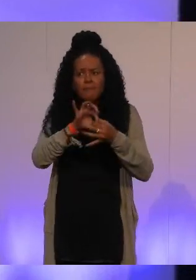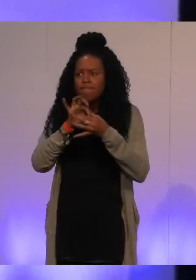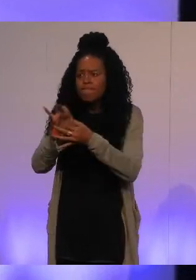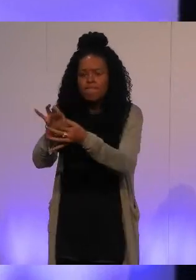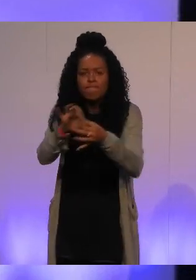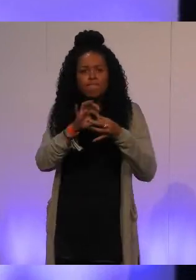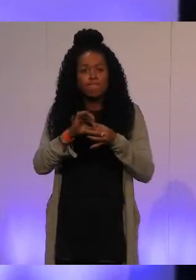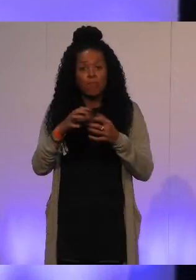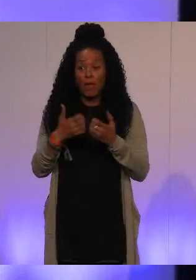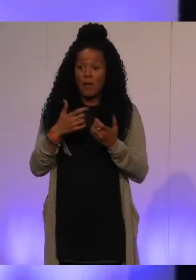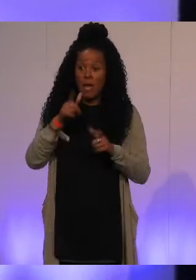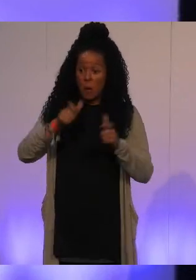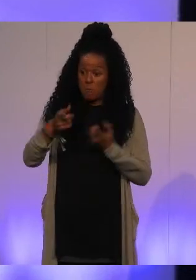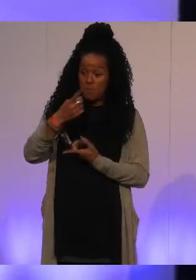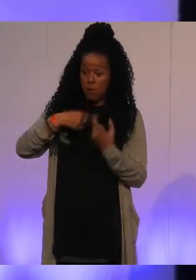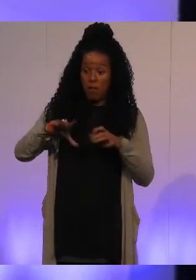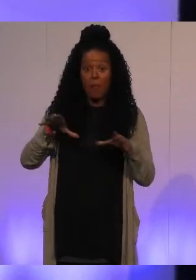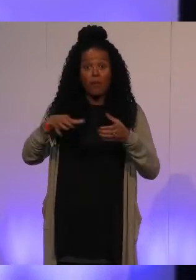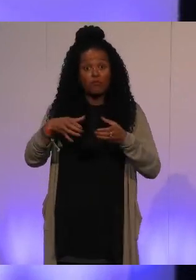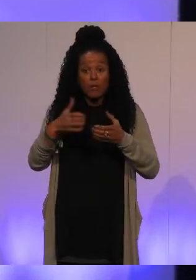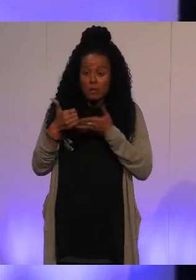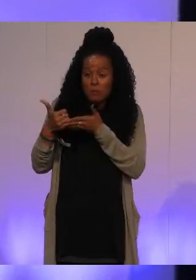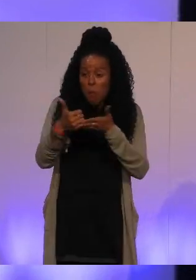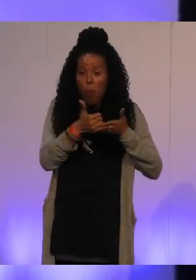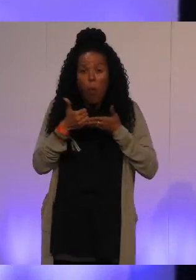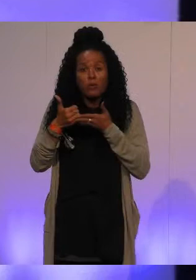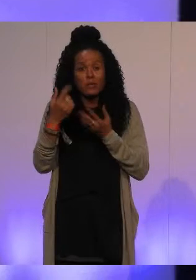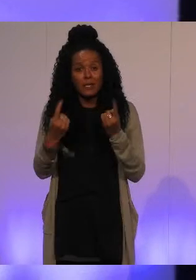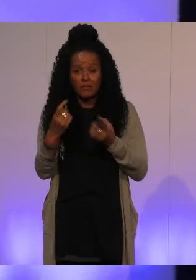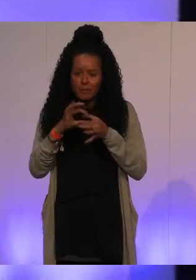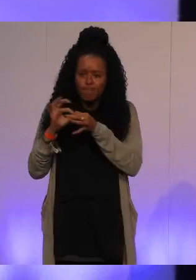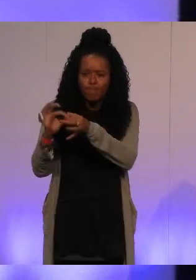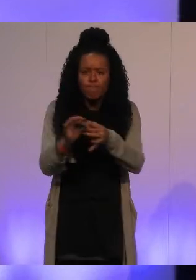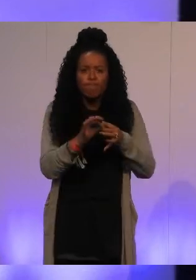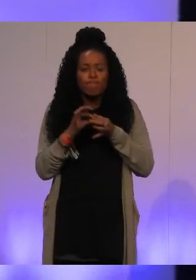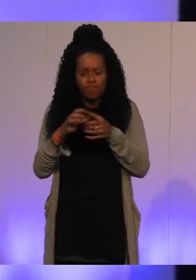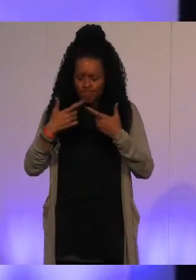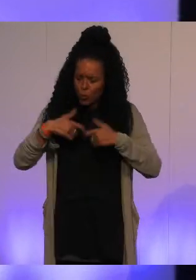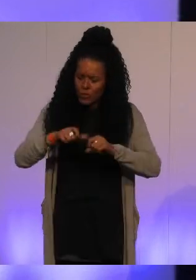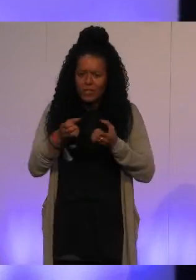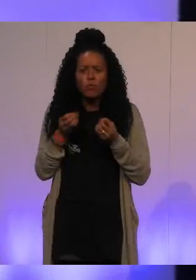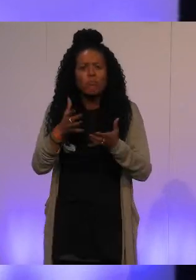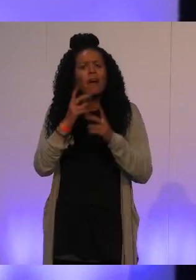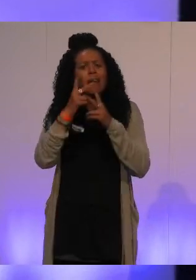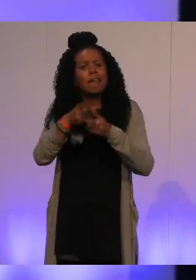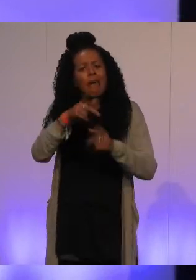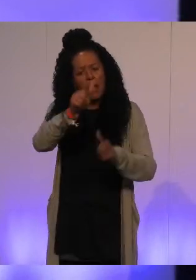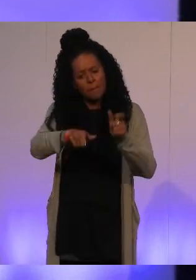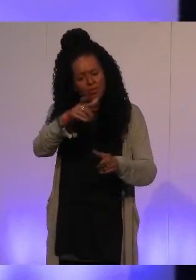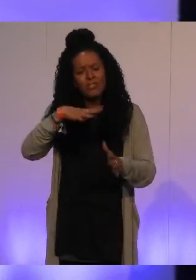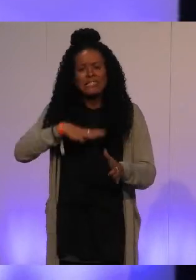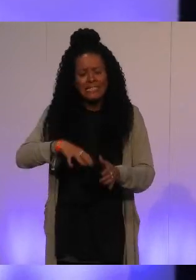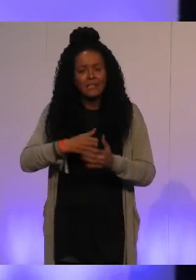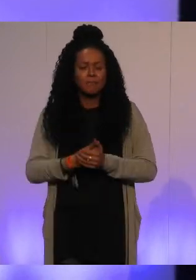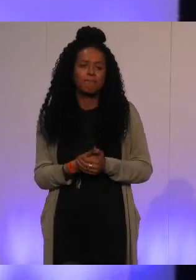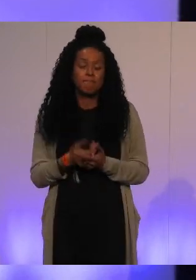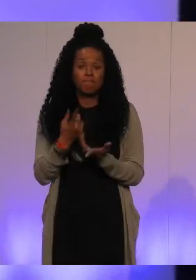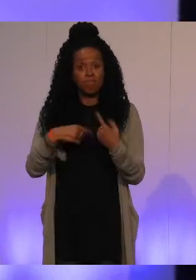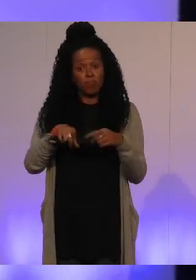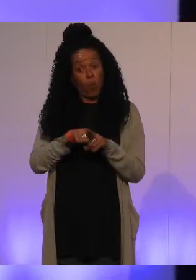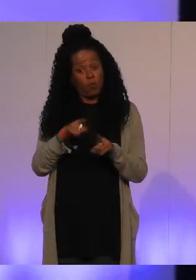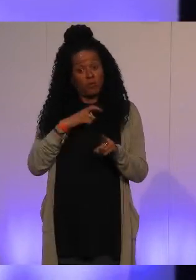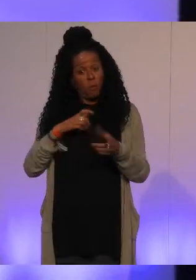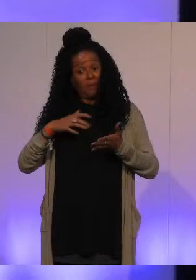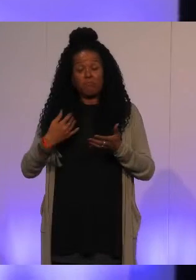our people have supported each other to continue to provide the care our patients need. We've also enjoyed